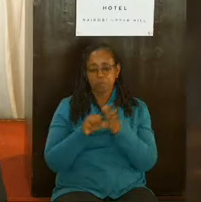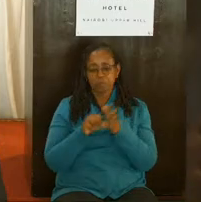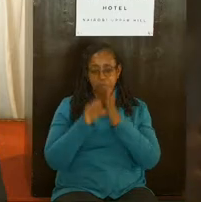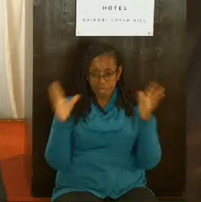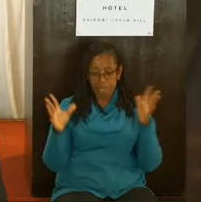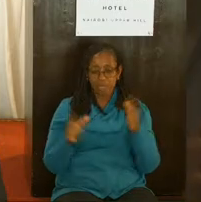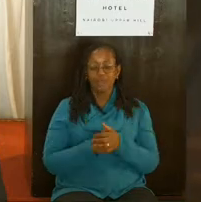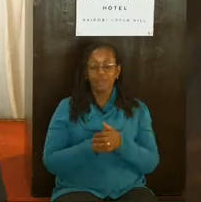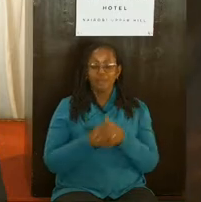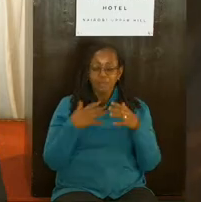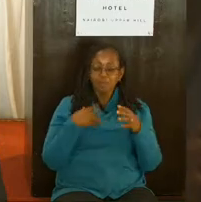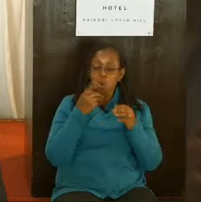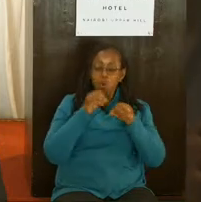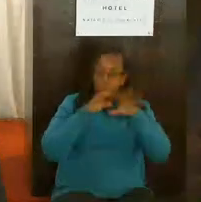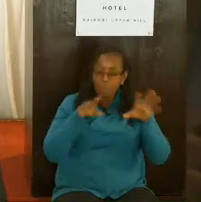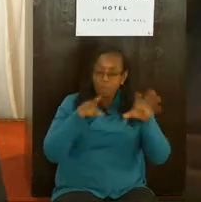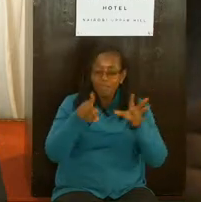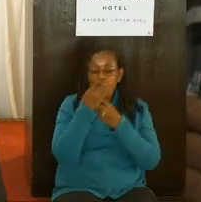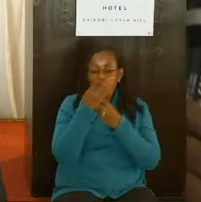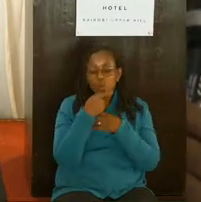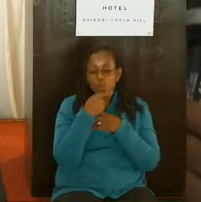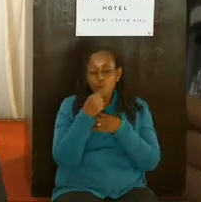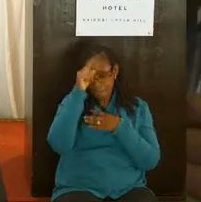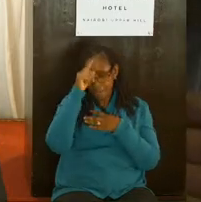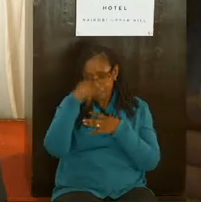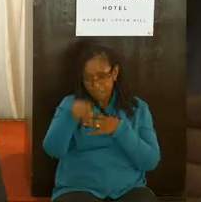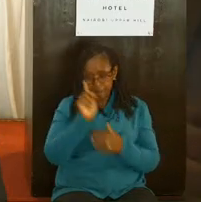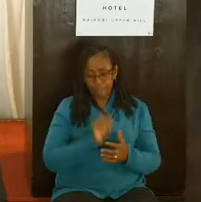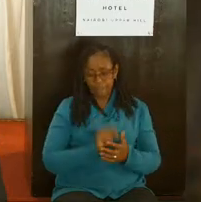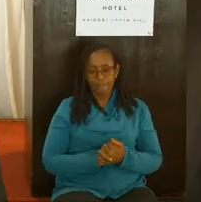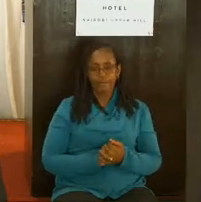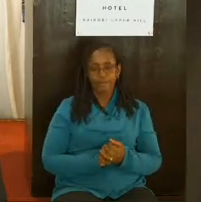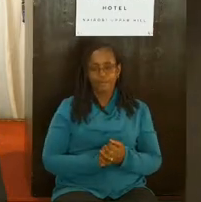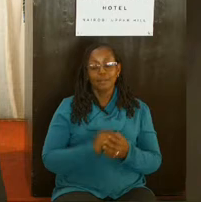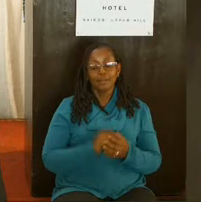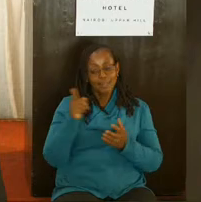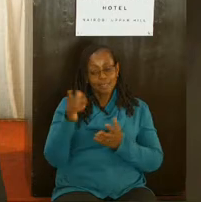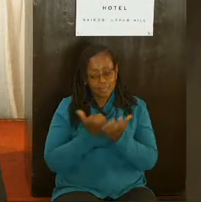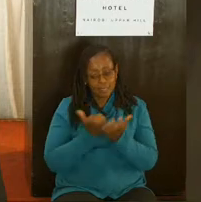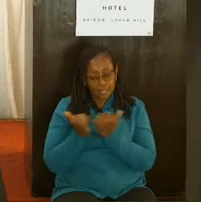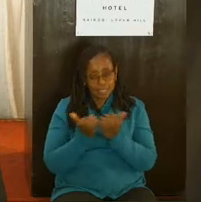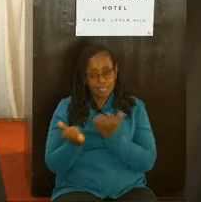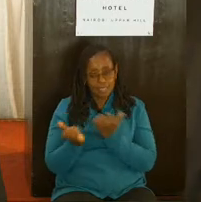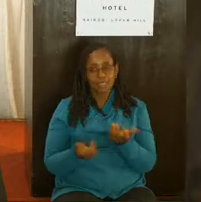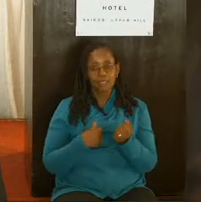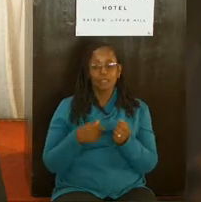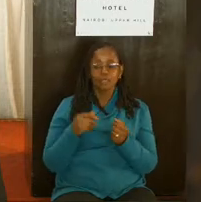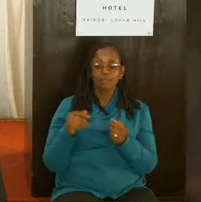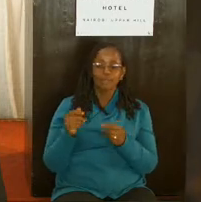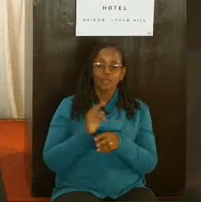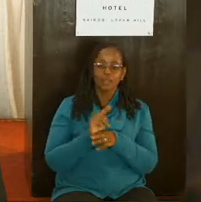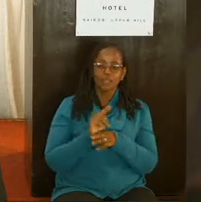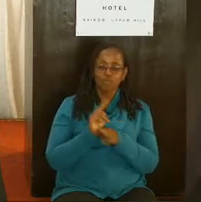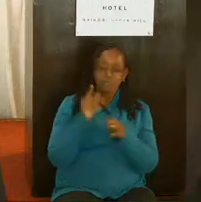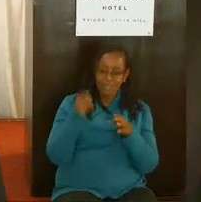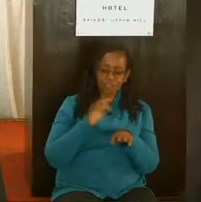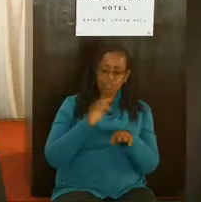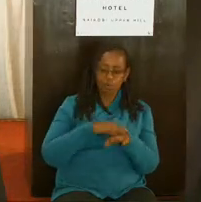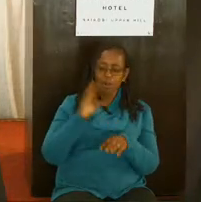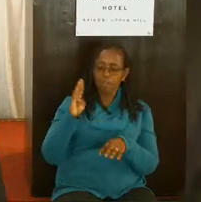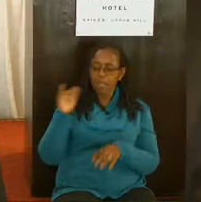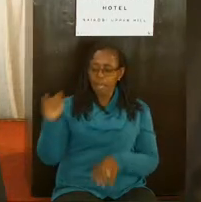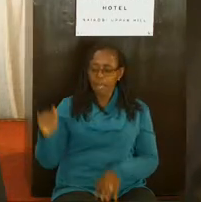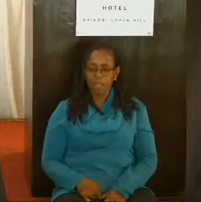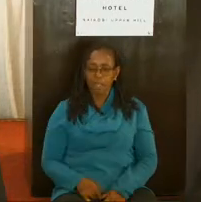major spread of this information and misinformation is government it's actually a business and they used it in Beyond BBI